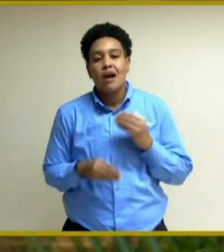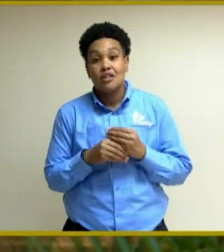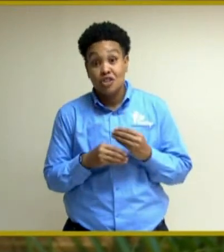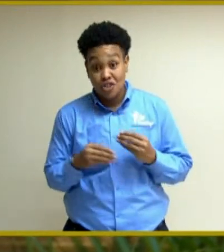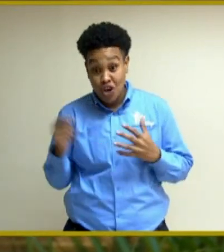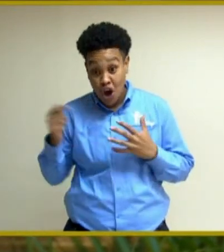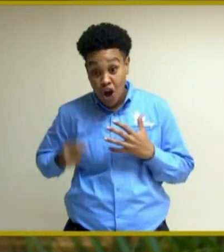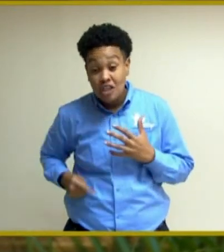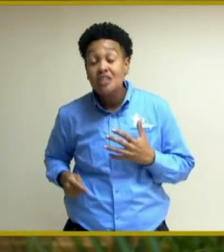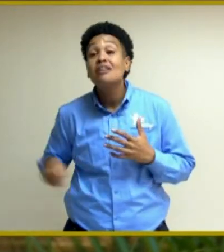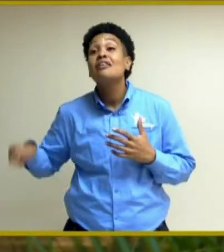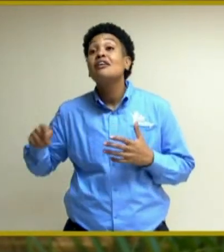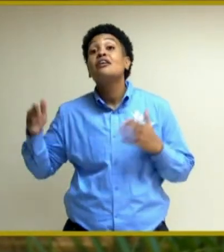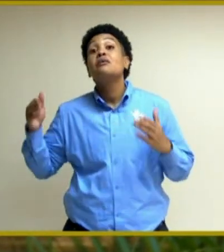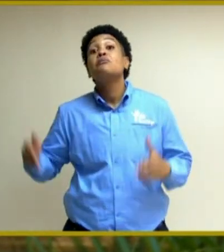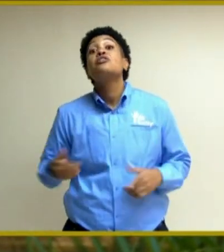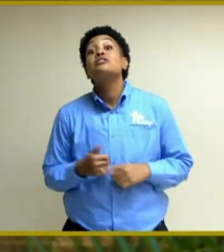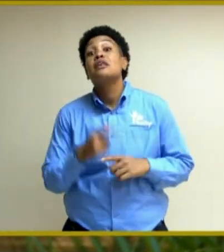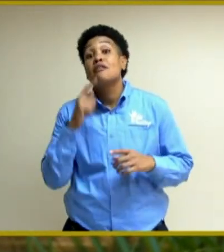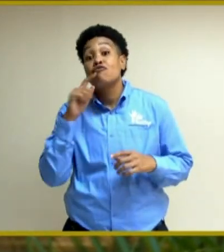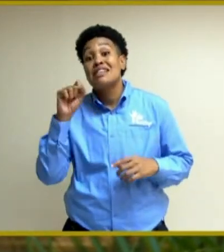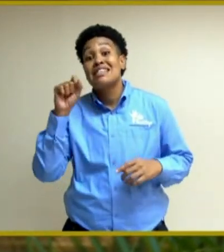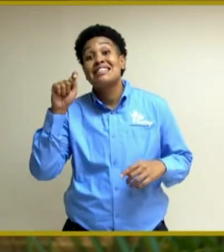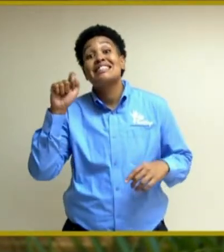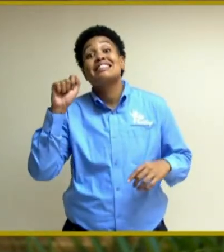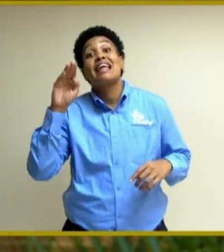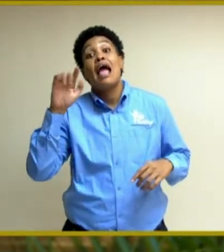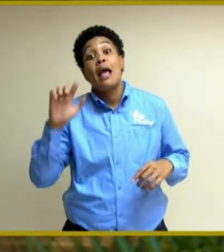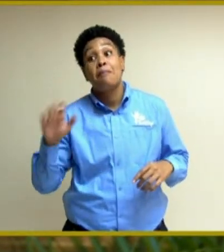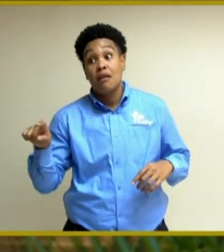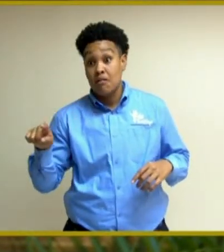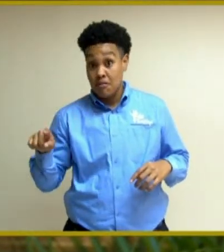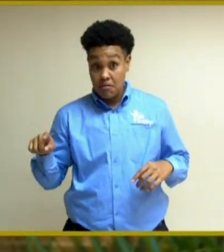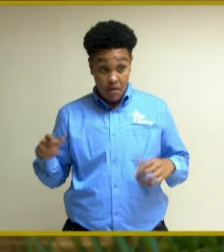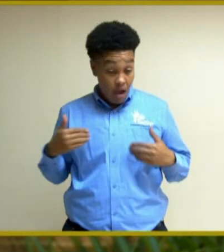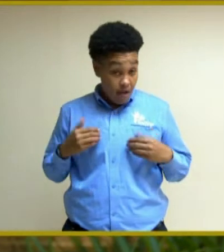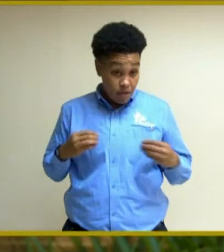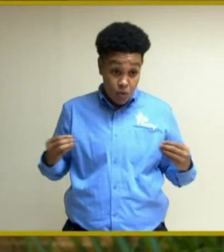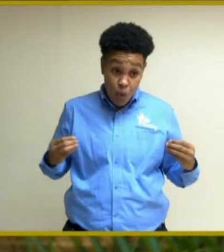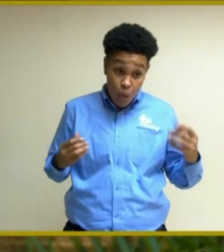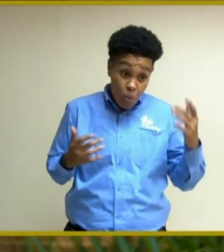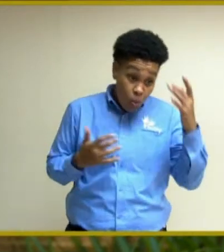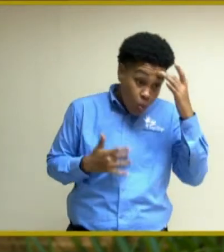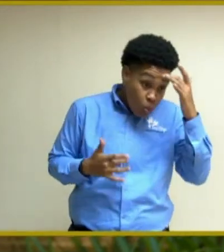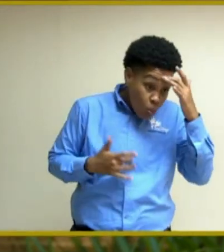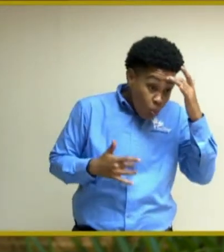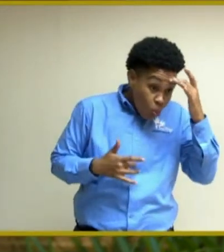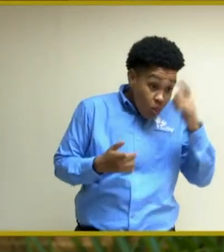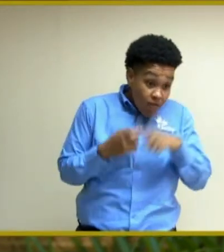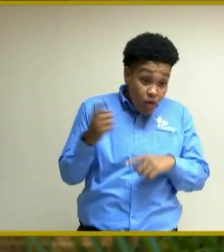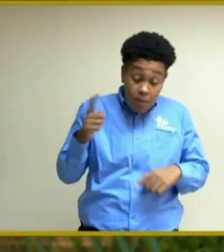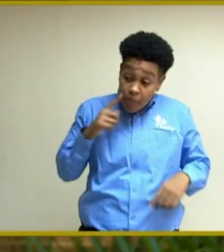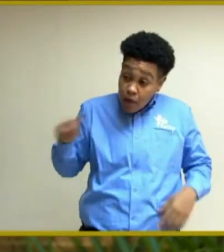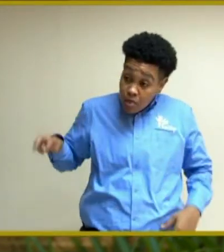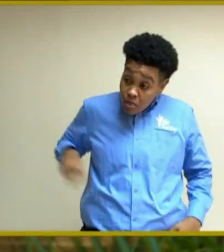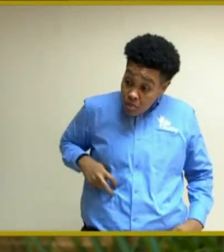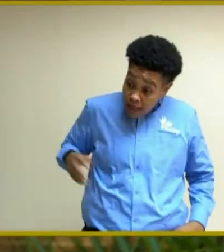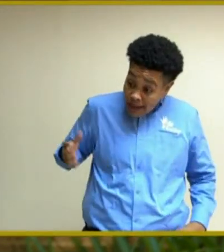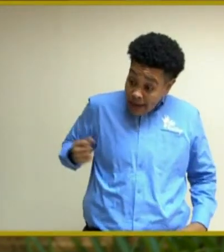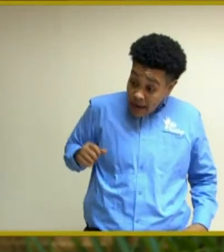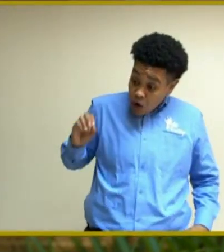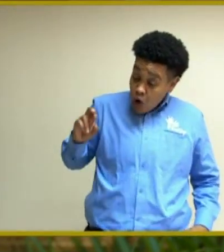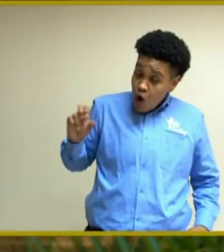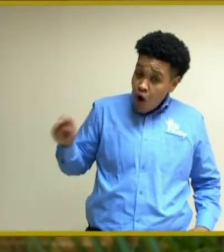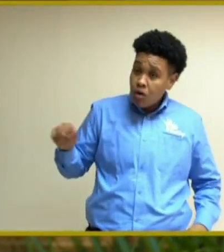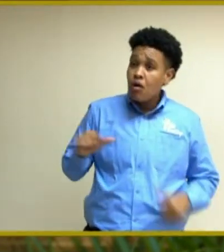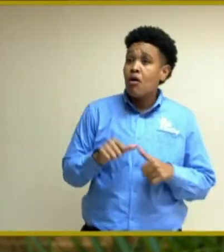these persons are stable, they have no ill effect from their transplant, they continue